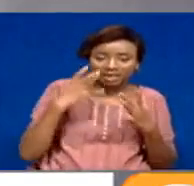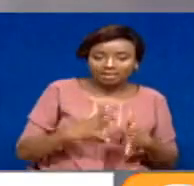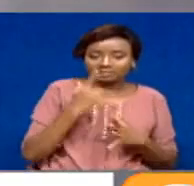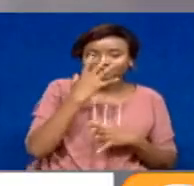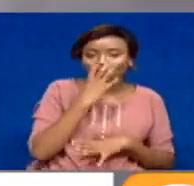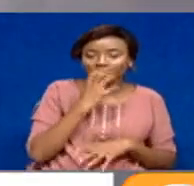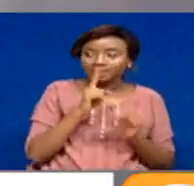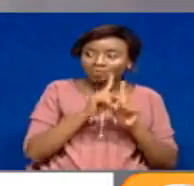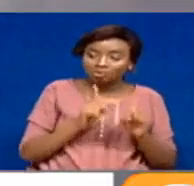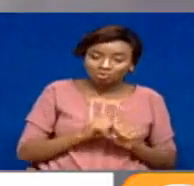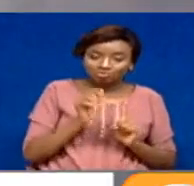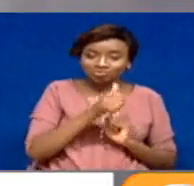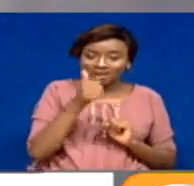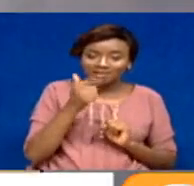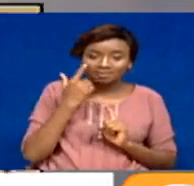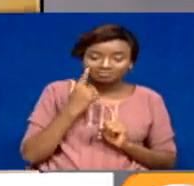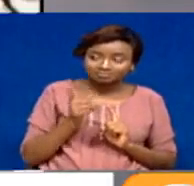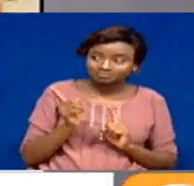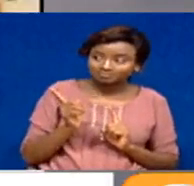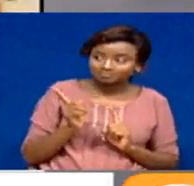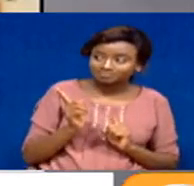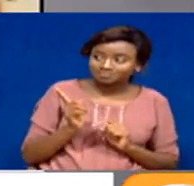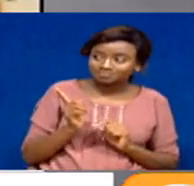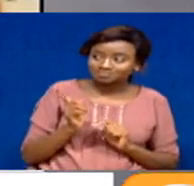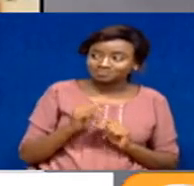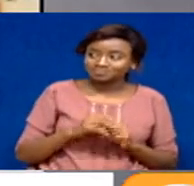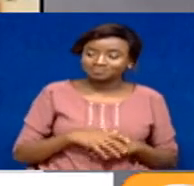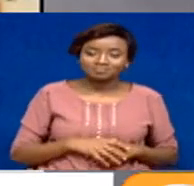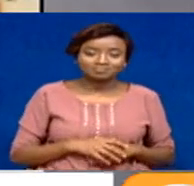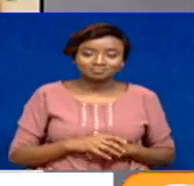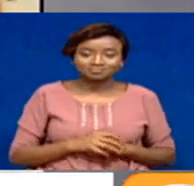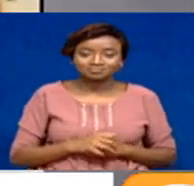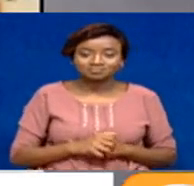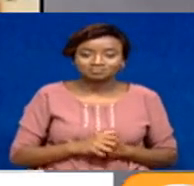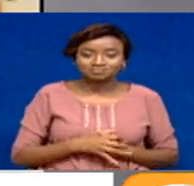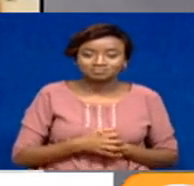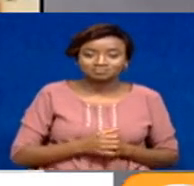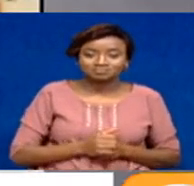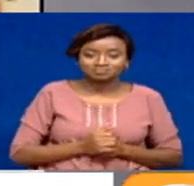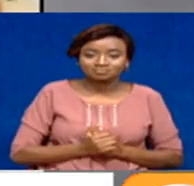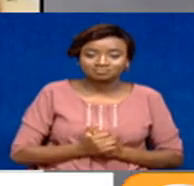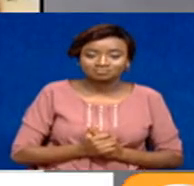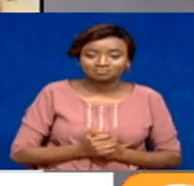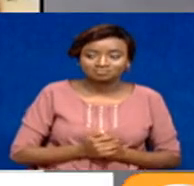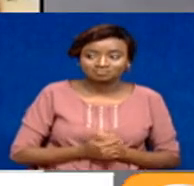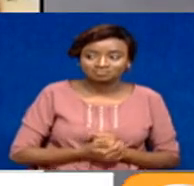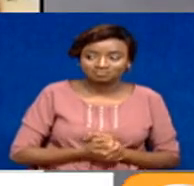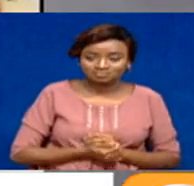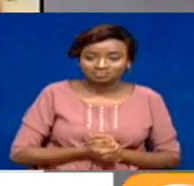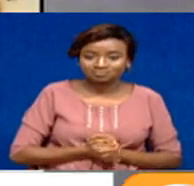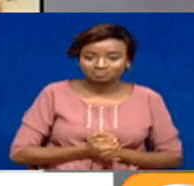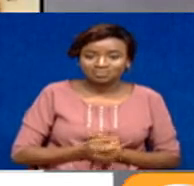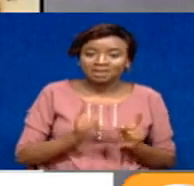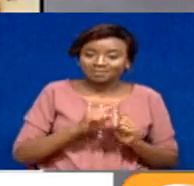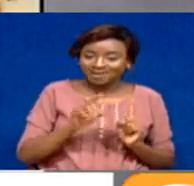Muvita MP Abdul Swamad Sharif Nasir is inclined towards the party-sanctioned opinion polls, businessman Suleiman Shabal has